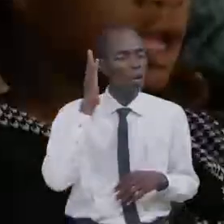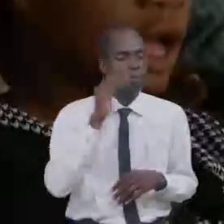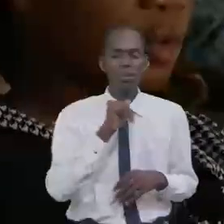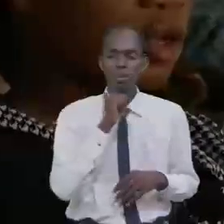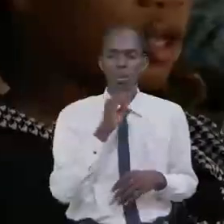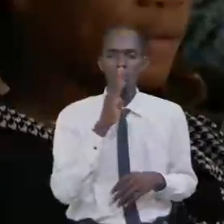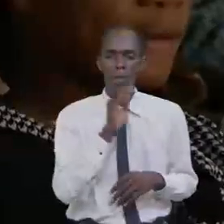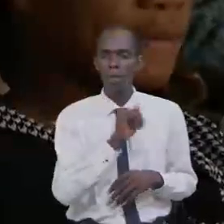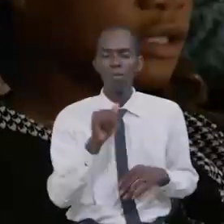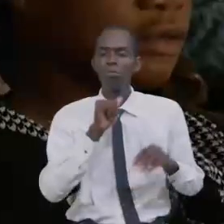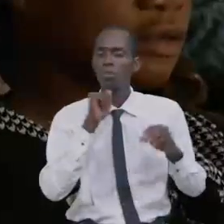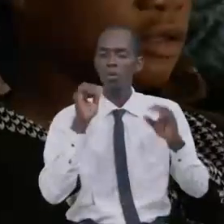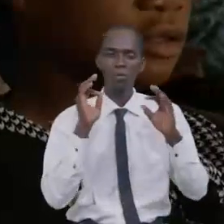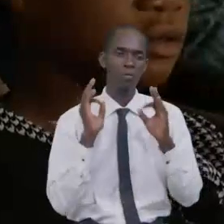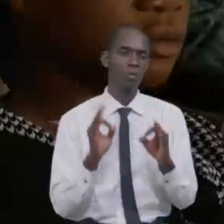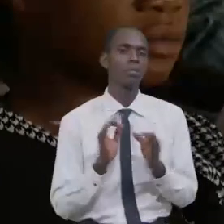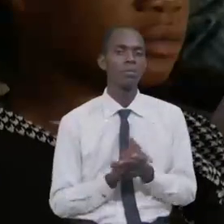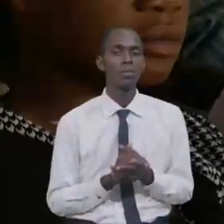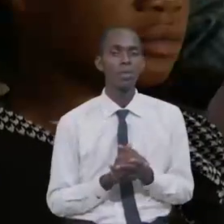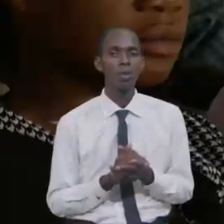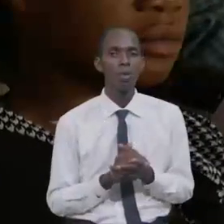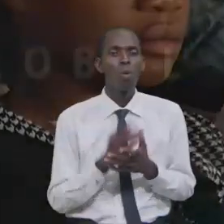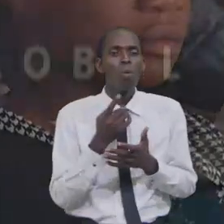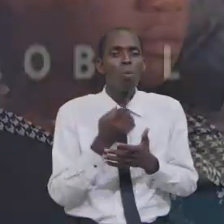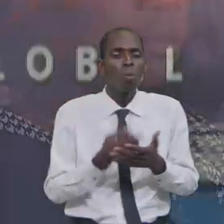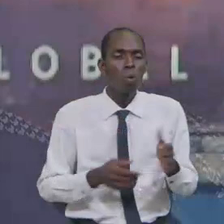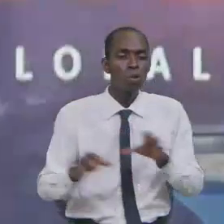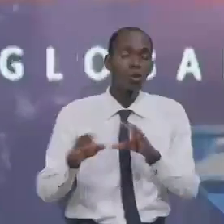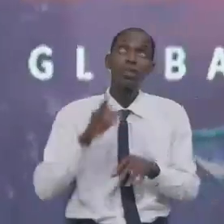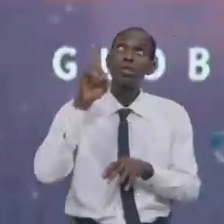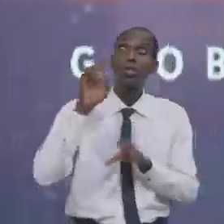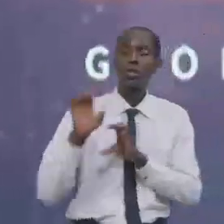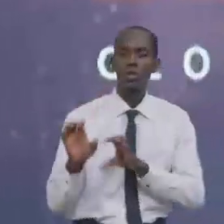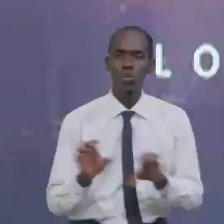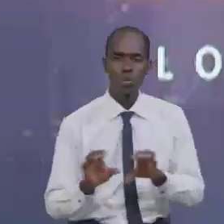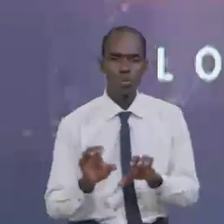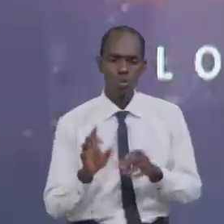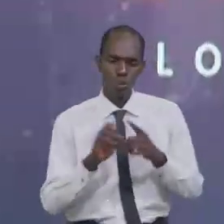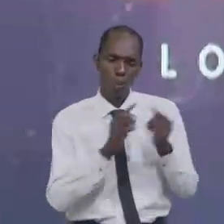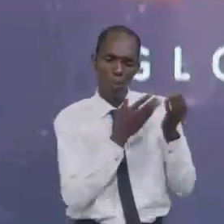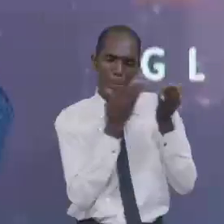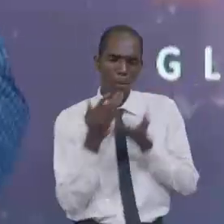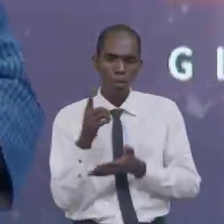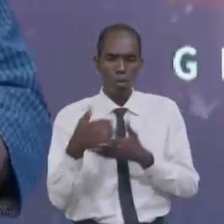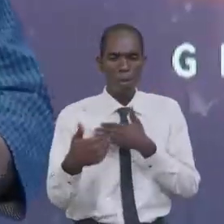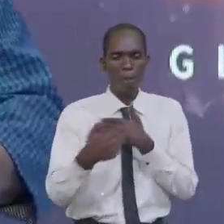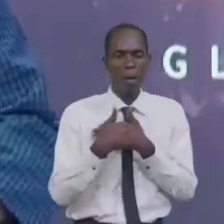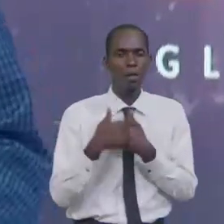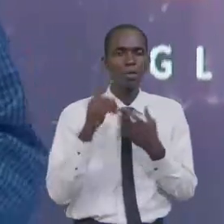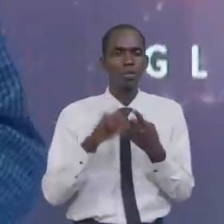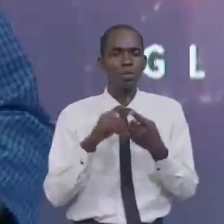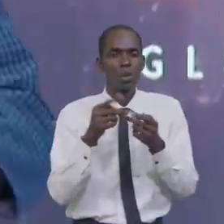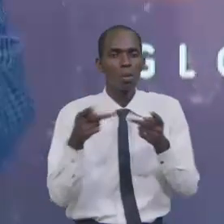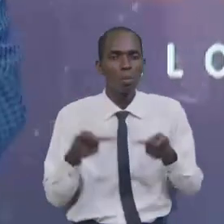misfit. What does he do to bring you back to the place he